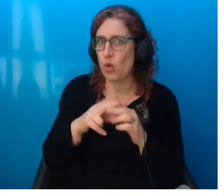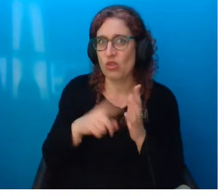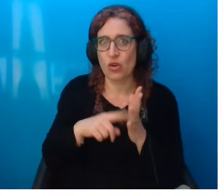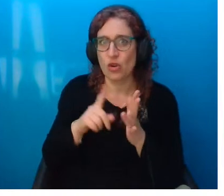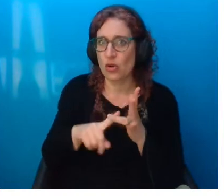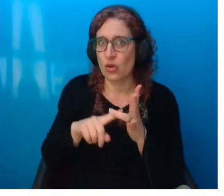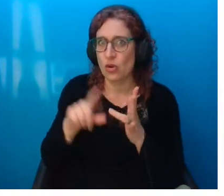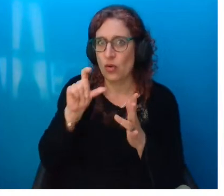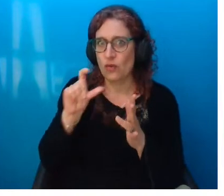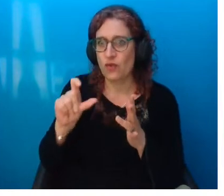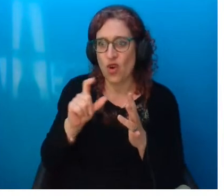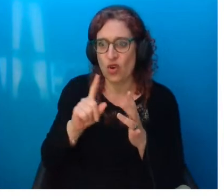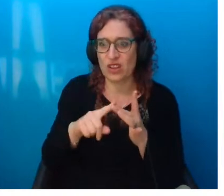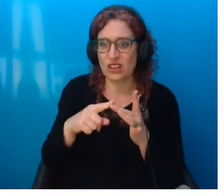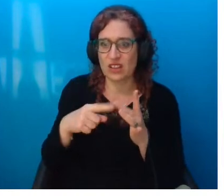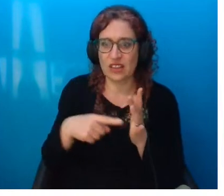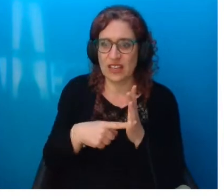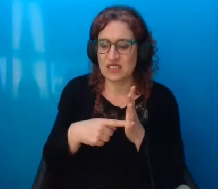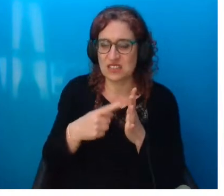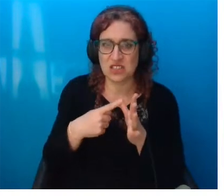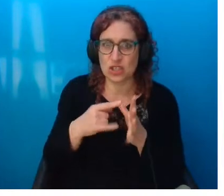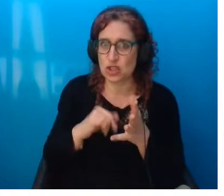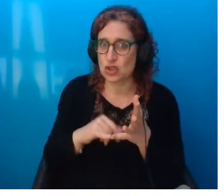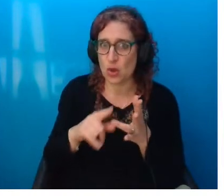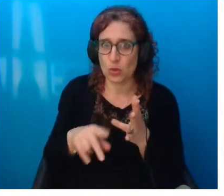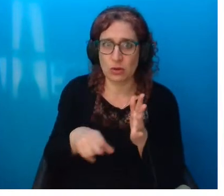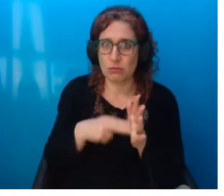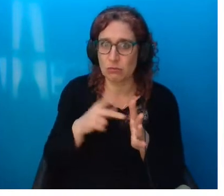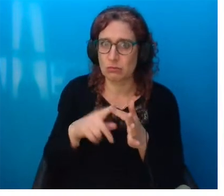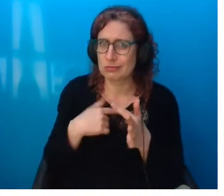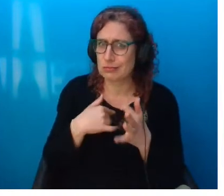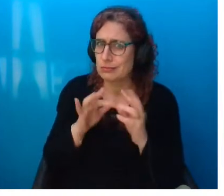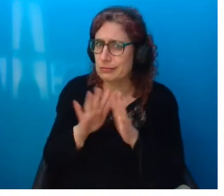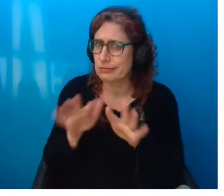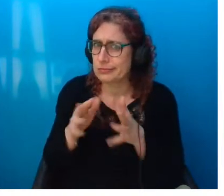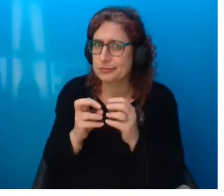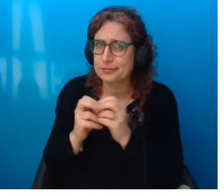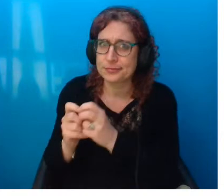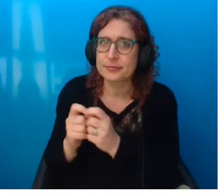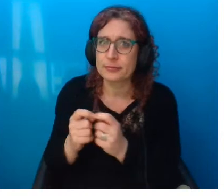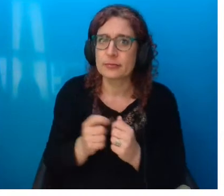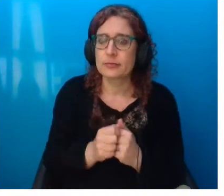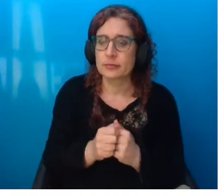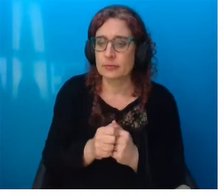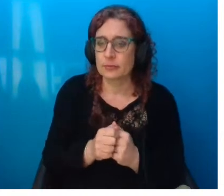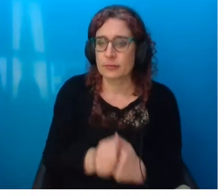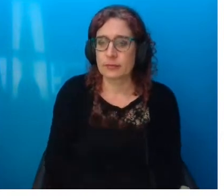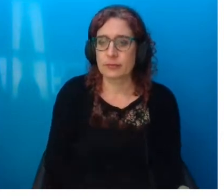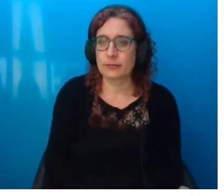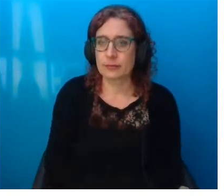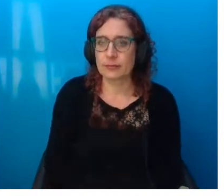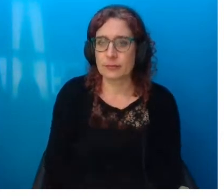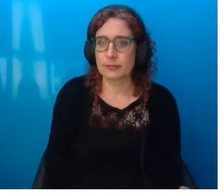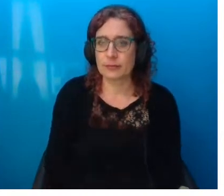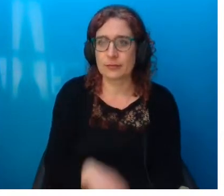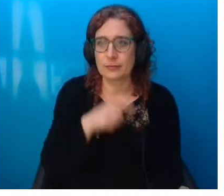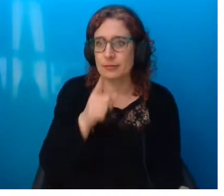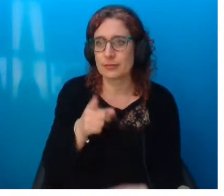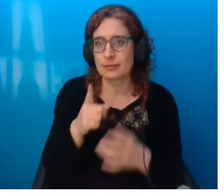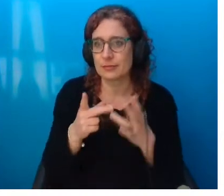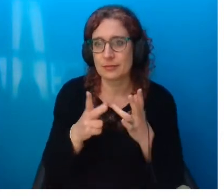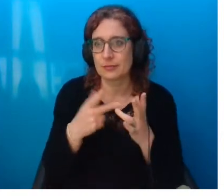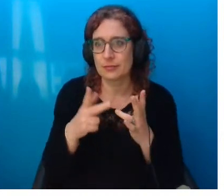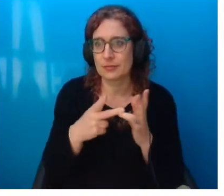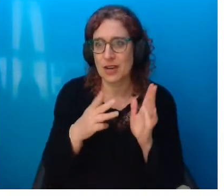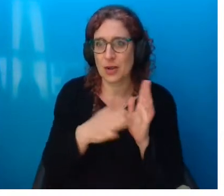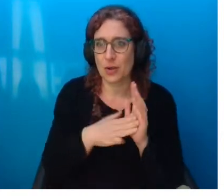than 1% systemic absorption of these molecules through the nasal mucosa, and therefore you're adding very, very little